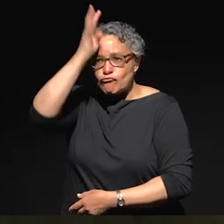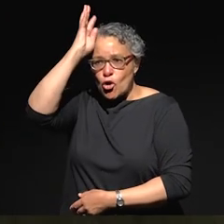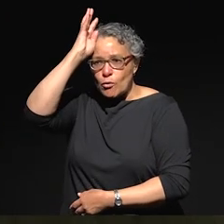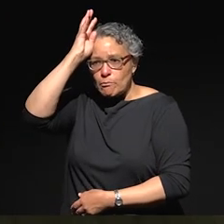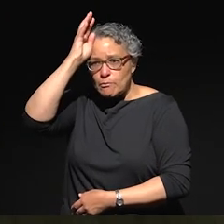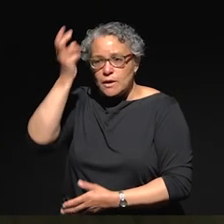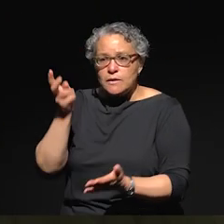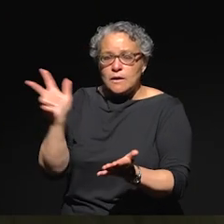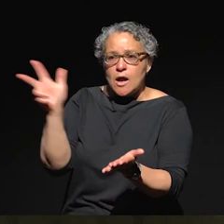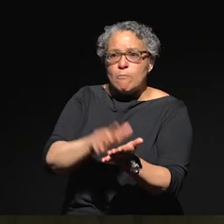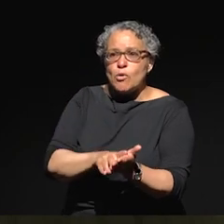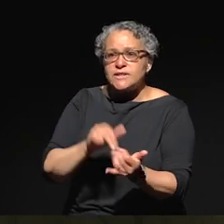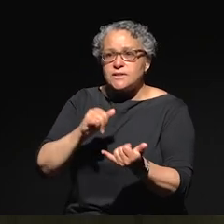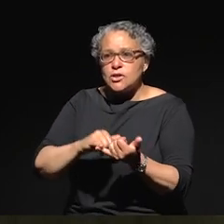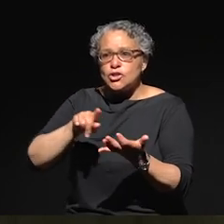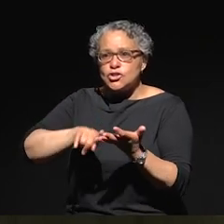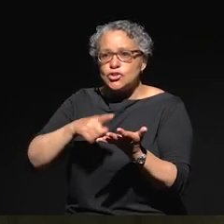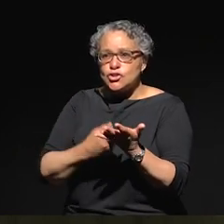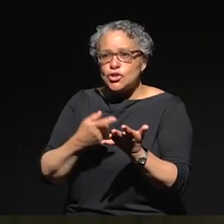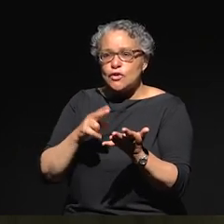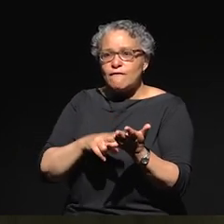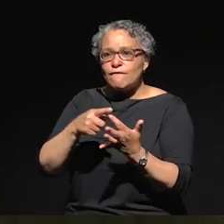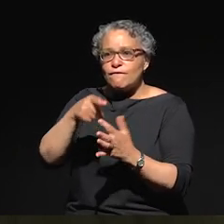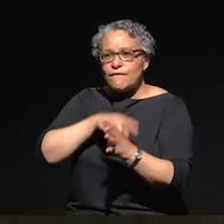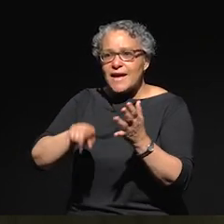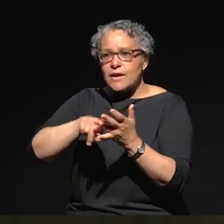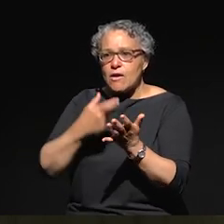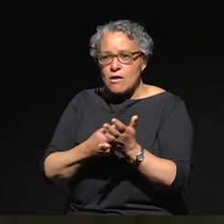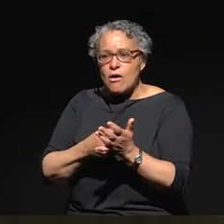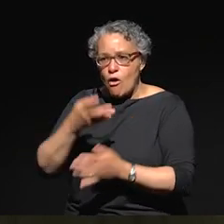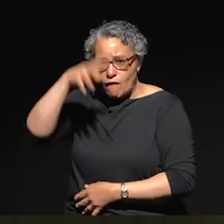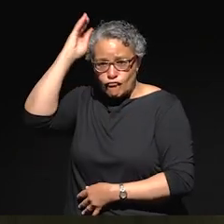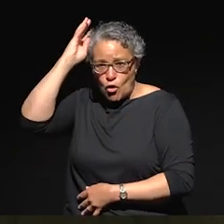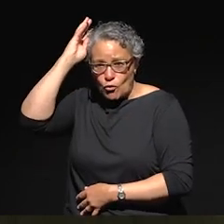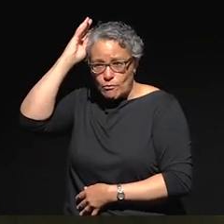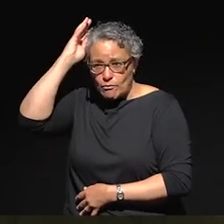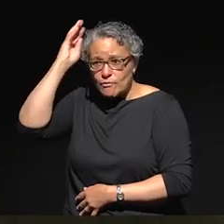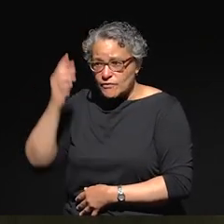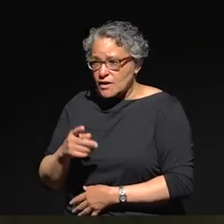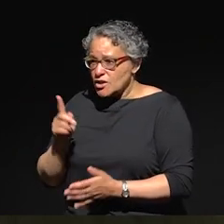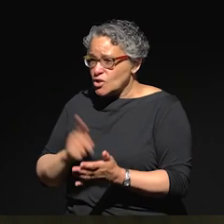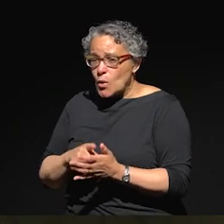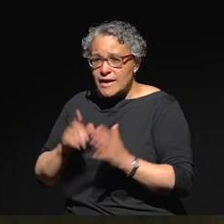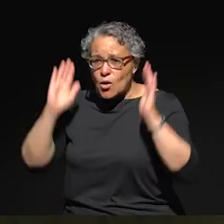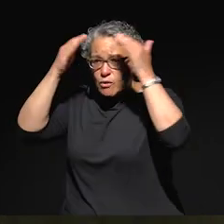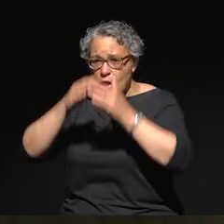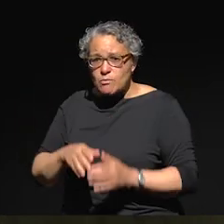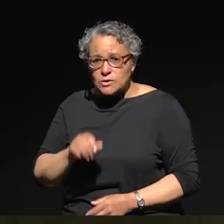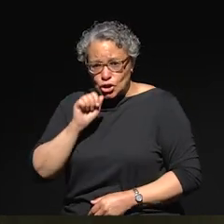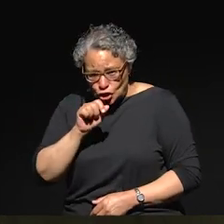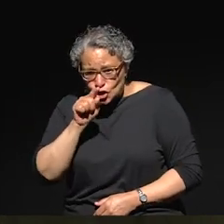surveyor of ancient Rome in 1513. As soon as Leo X was Pope, it's like, yeah, you do that. And it was